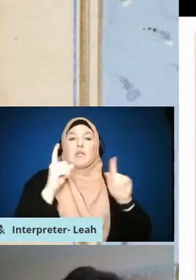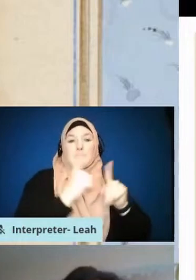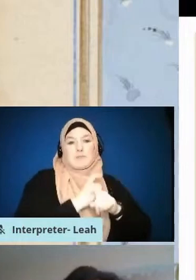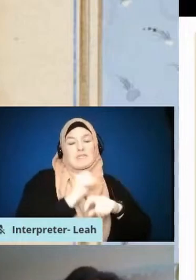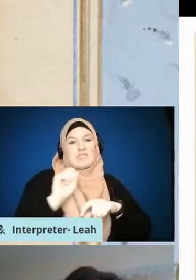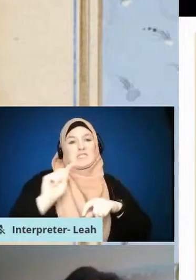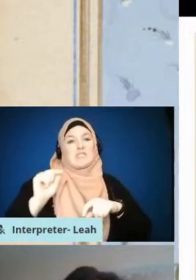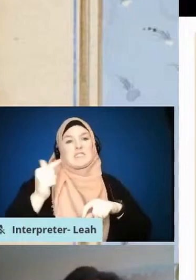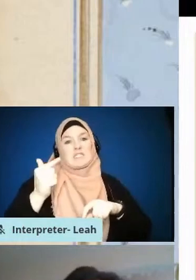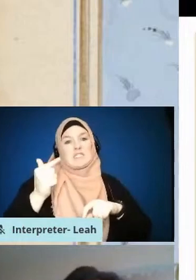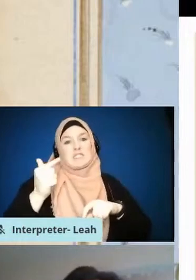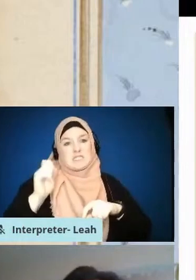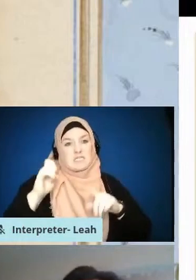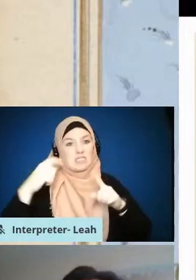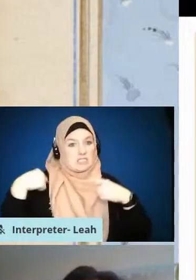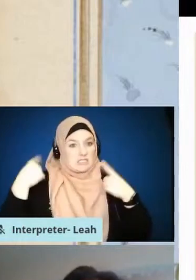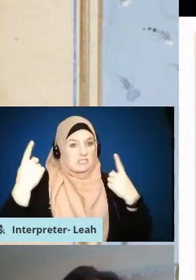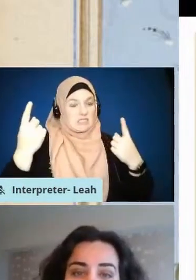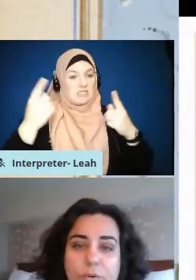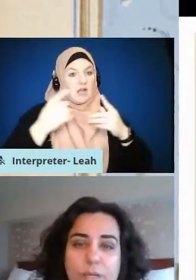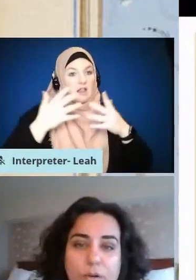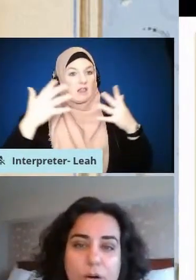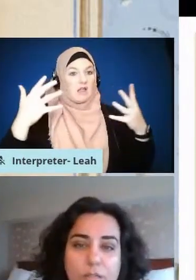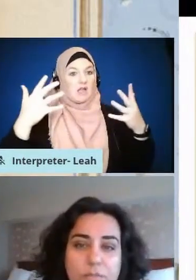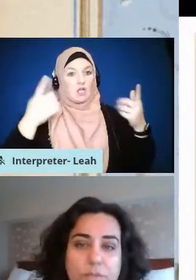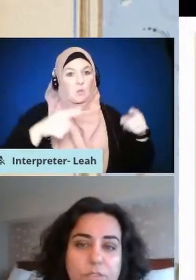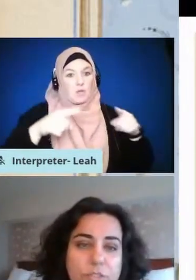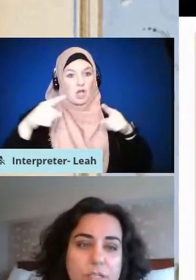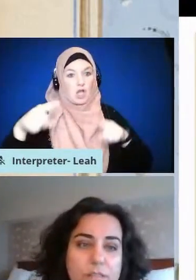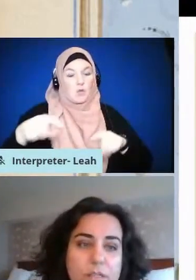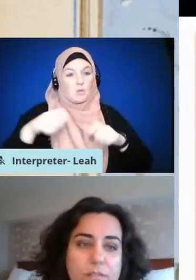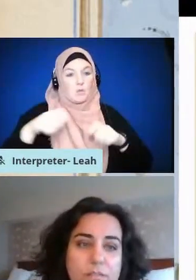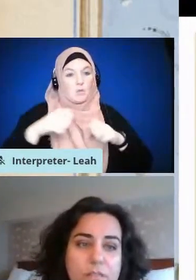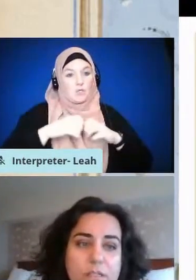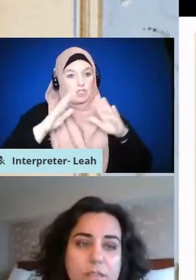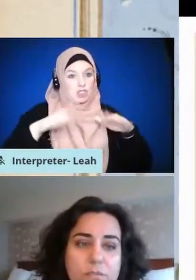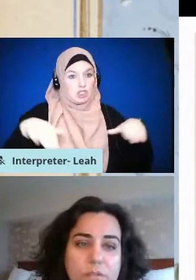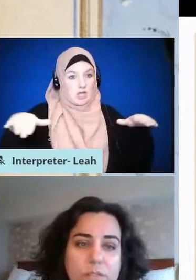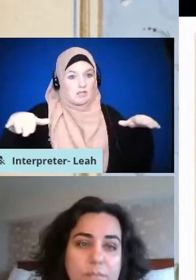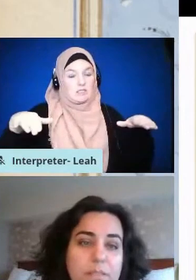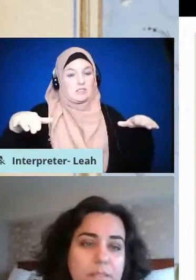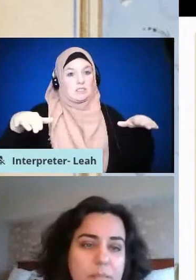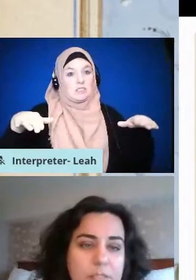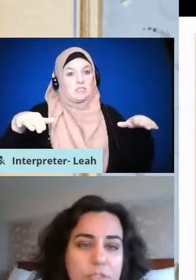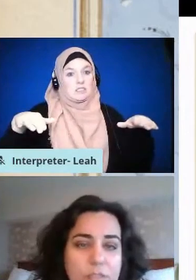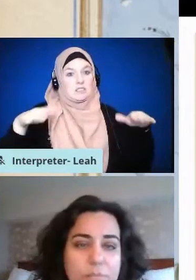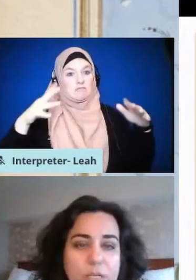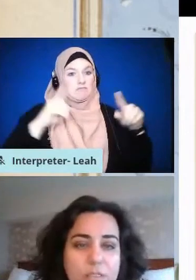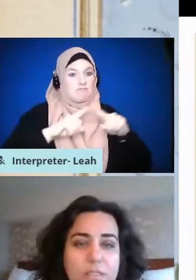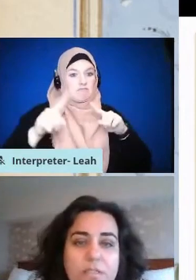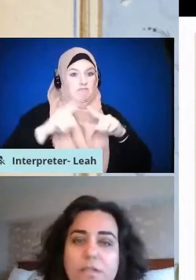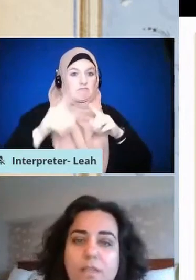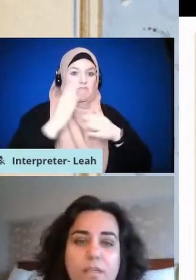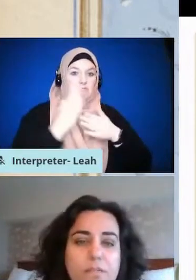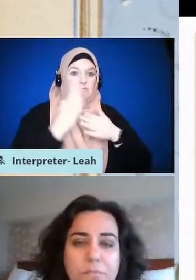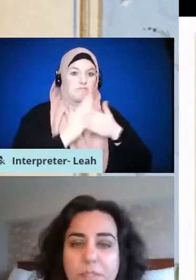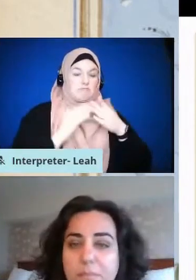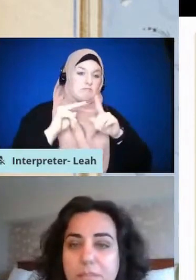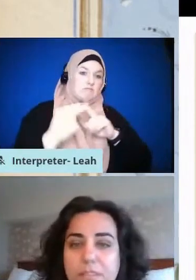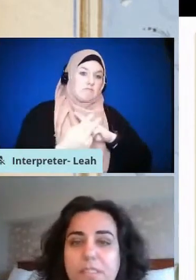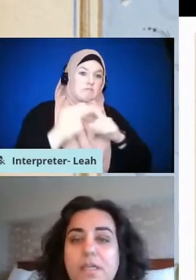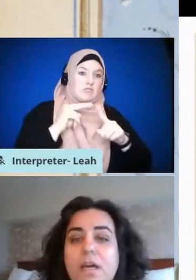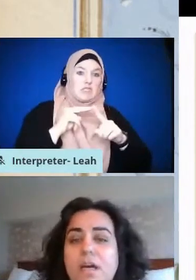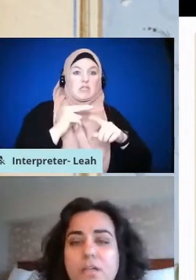complex stage since there is a lot going on with child on a multidimensional process. You can think